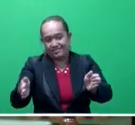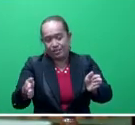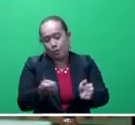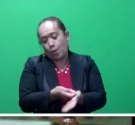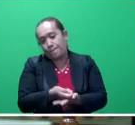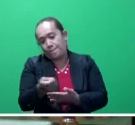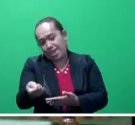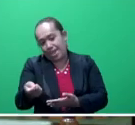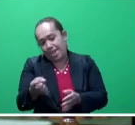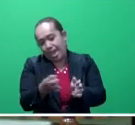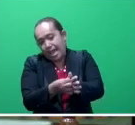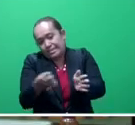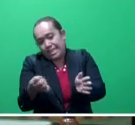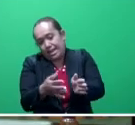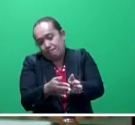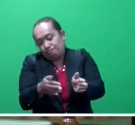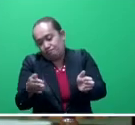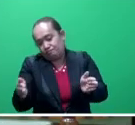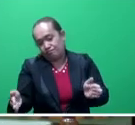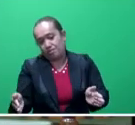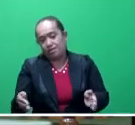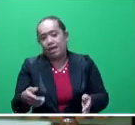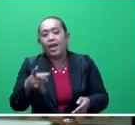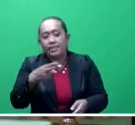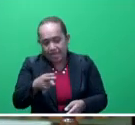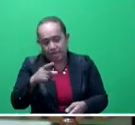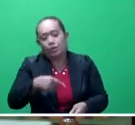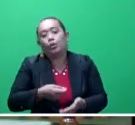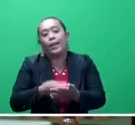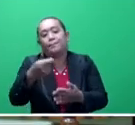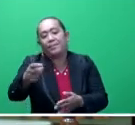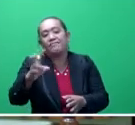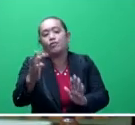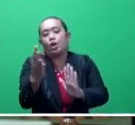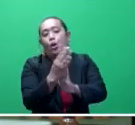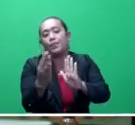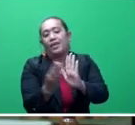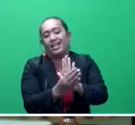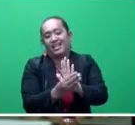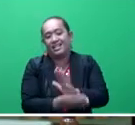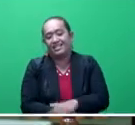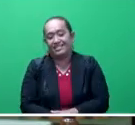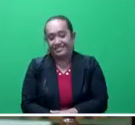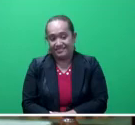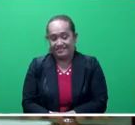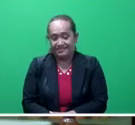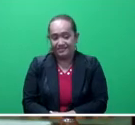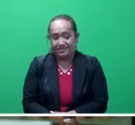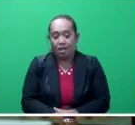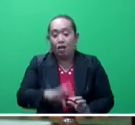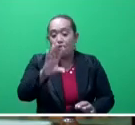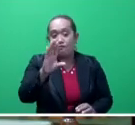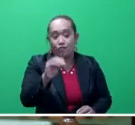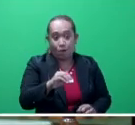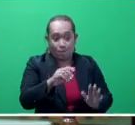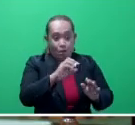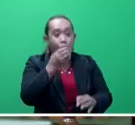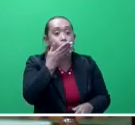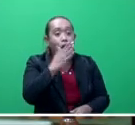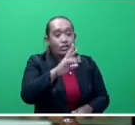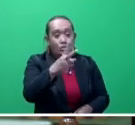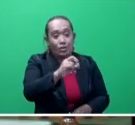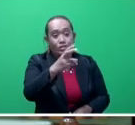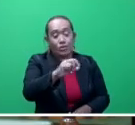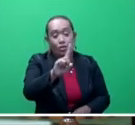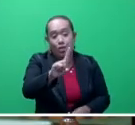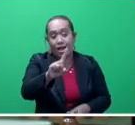will be provided for the next 6 months from 1 August 2021 to 31 January 2022. Mr. Speaker, sir, we know